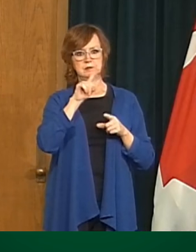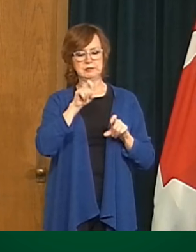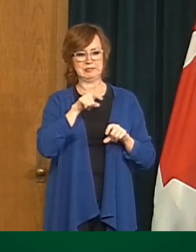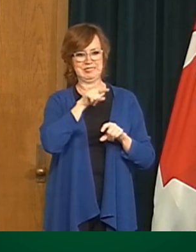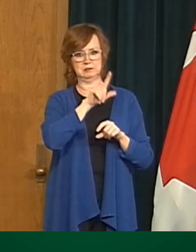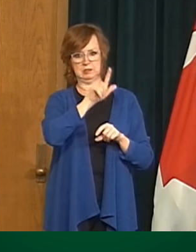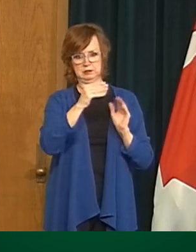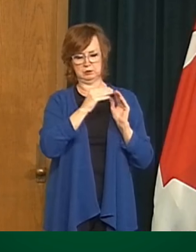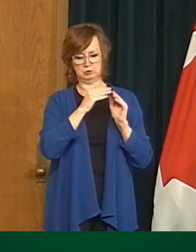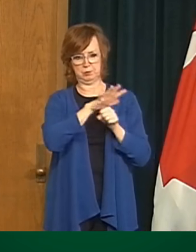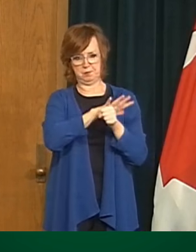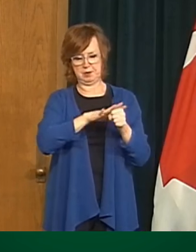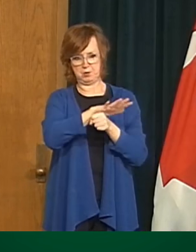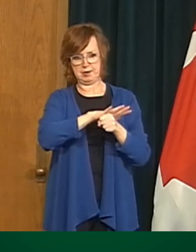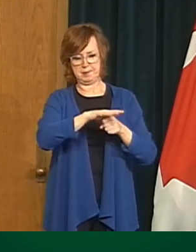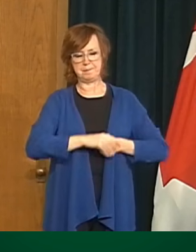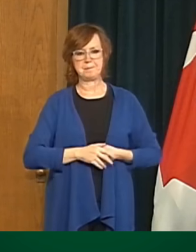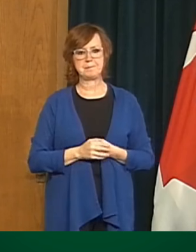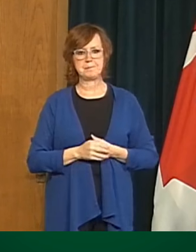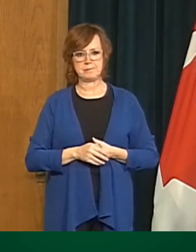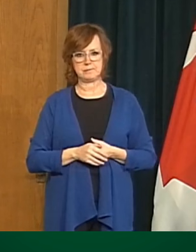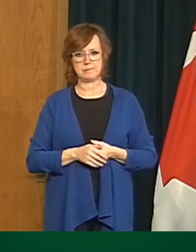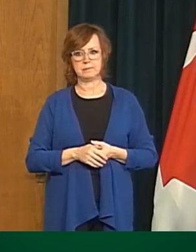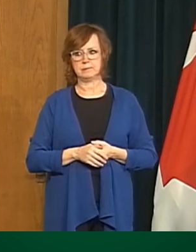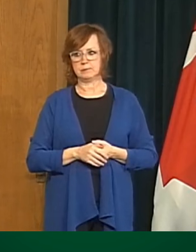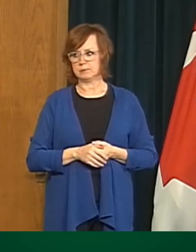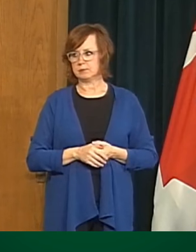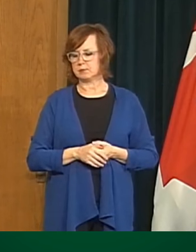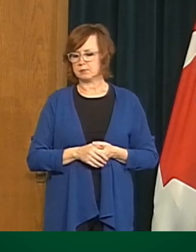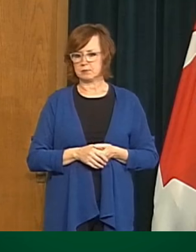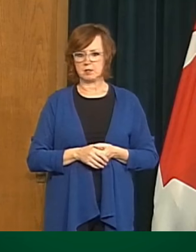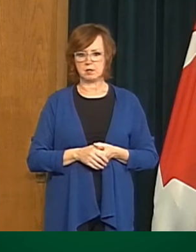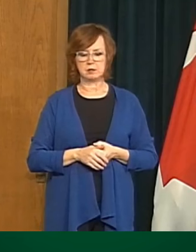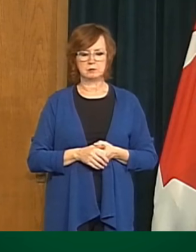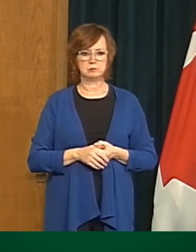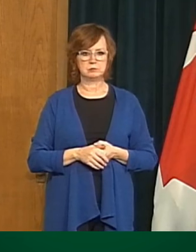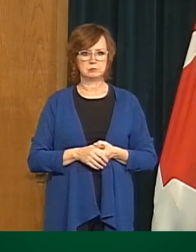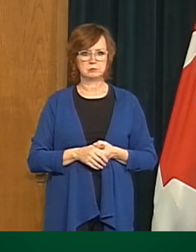done in the Loche Geography Health Network.